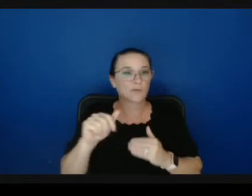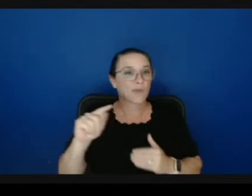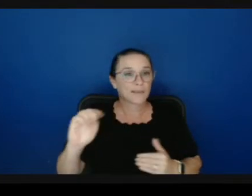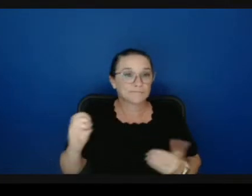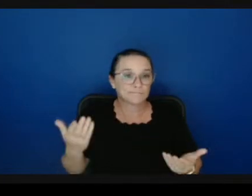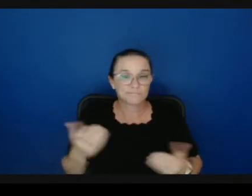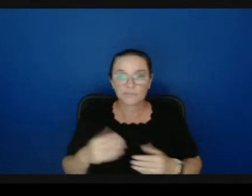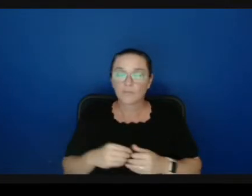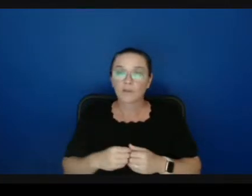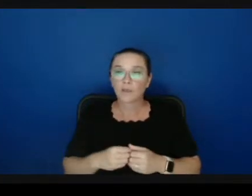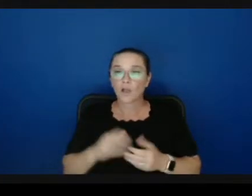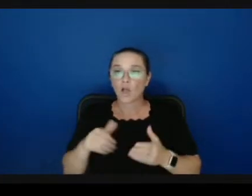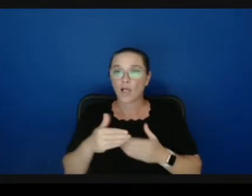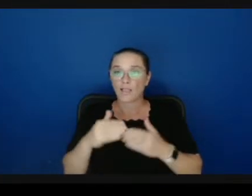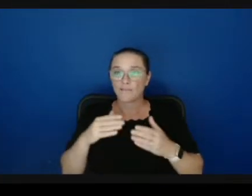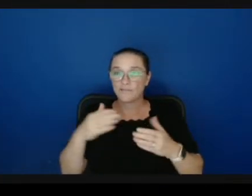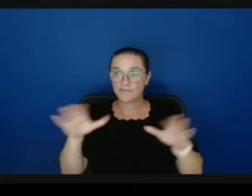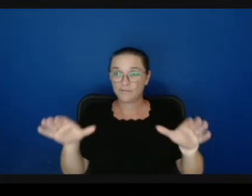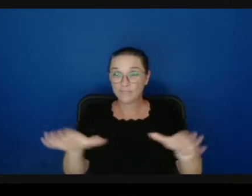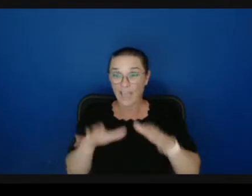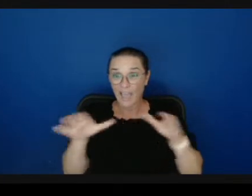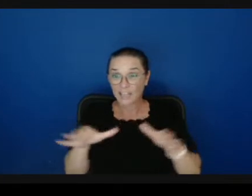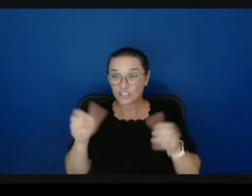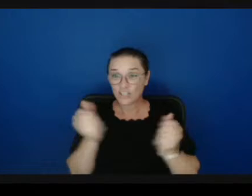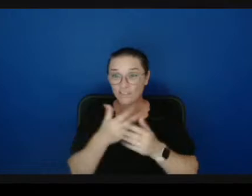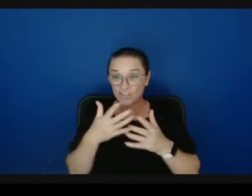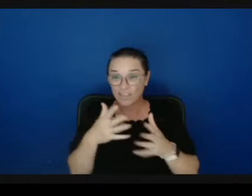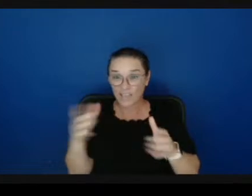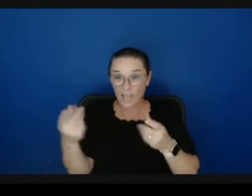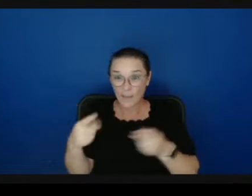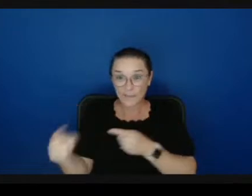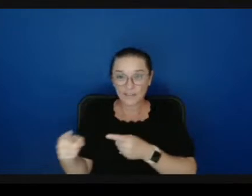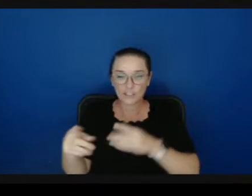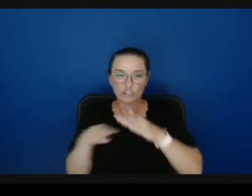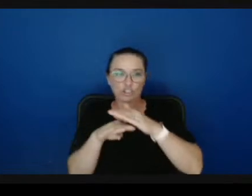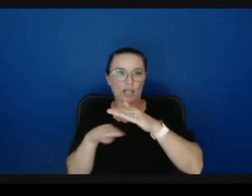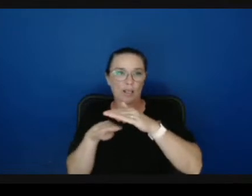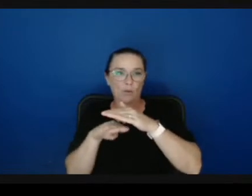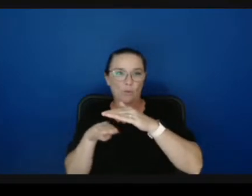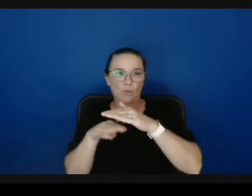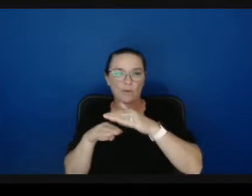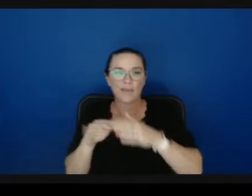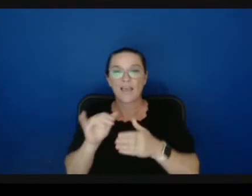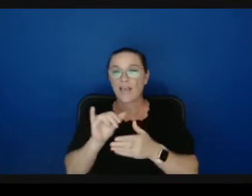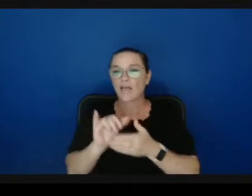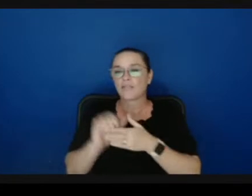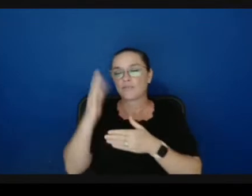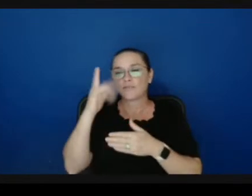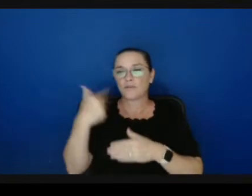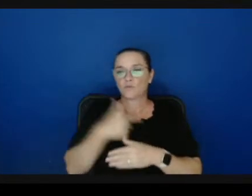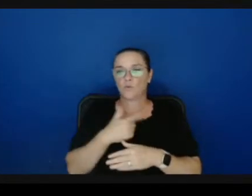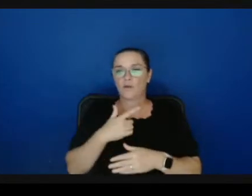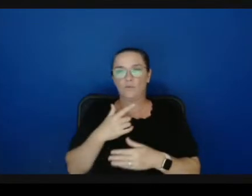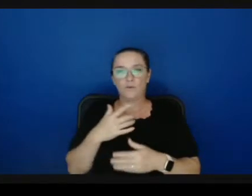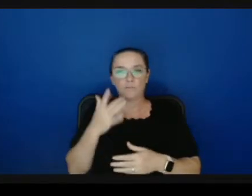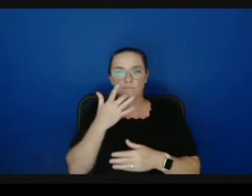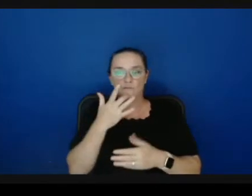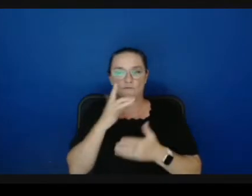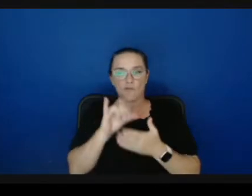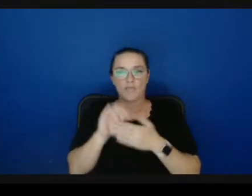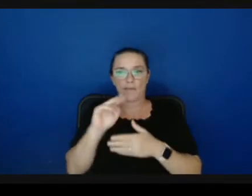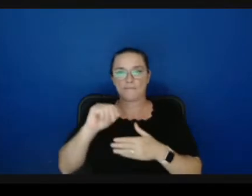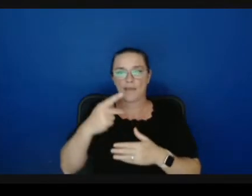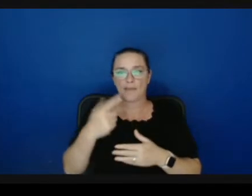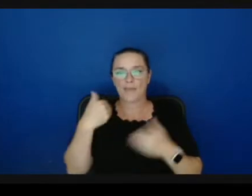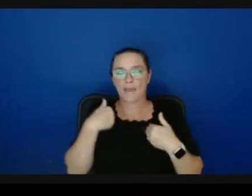has been in the shallower parts of the volcano here, which is why we like these maps that are colored by depth as a good